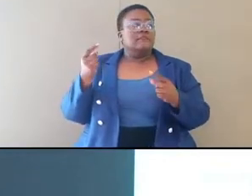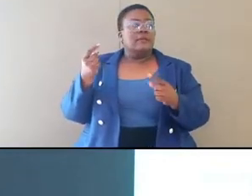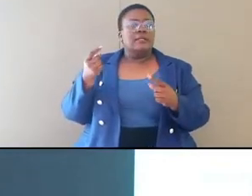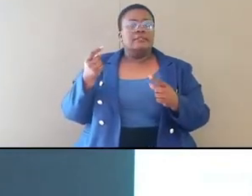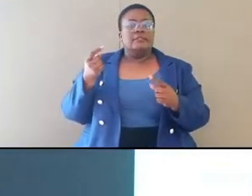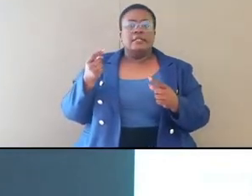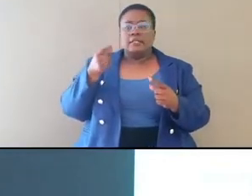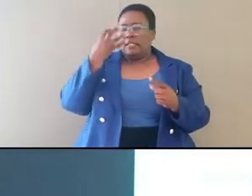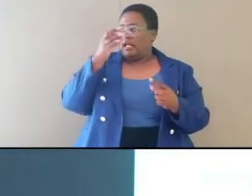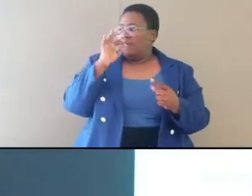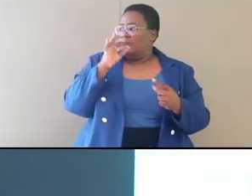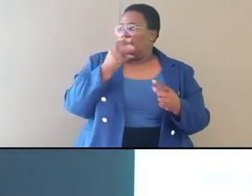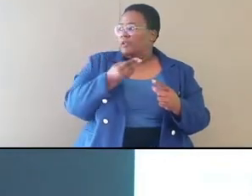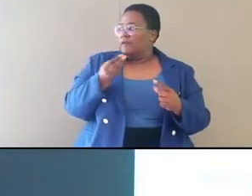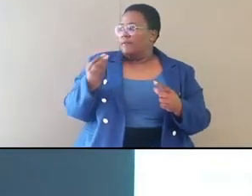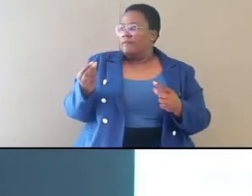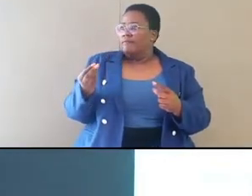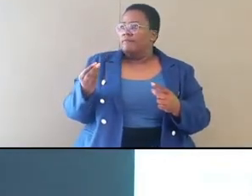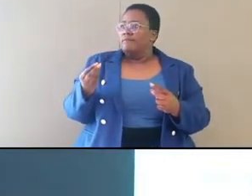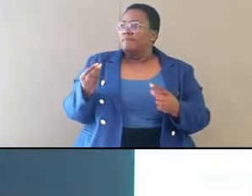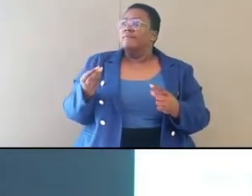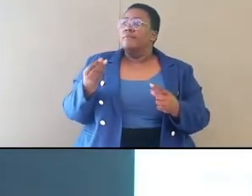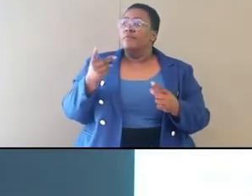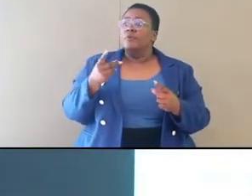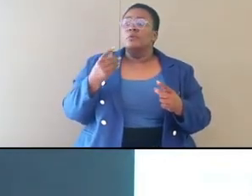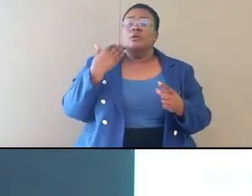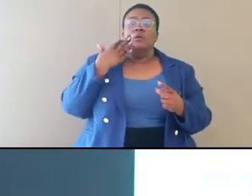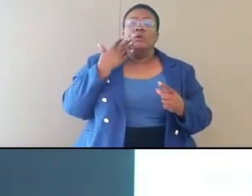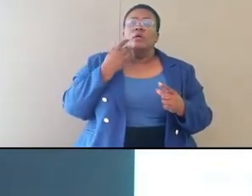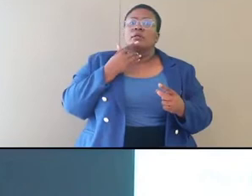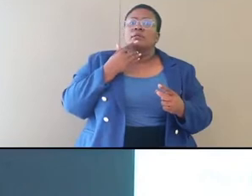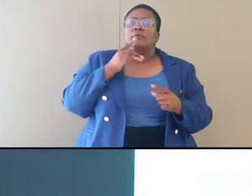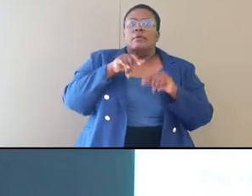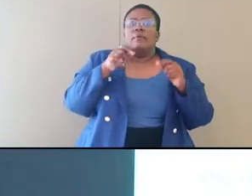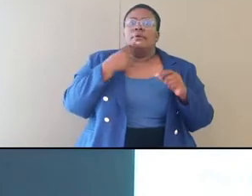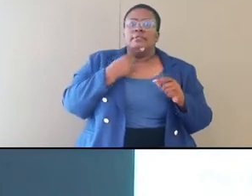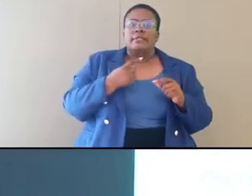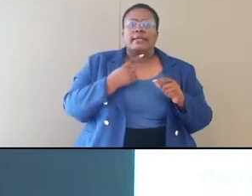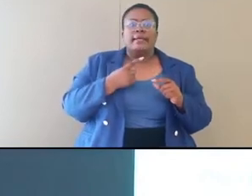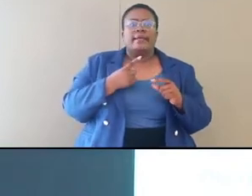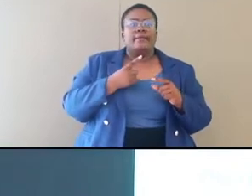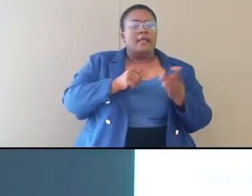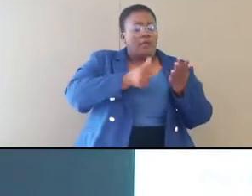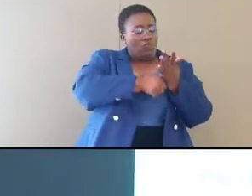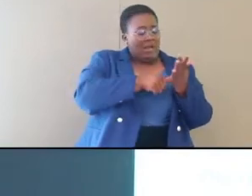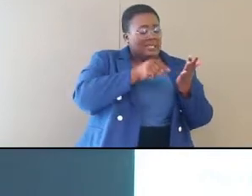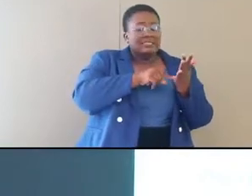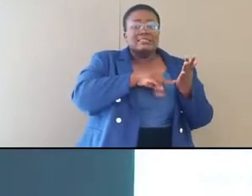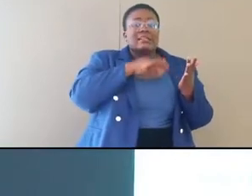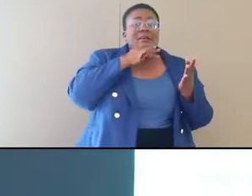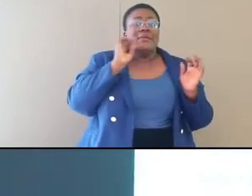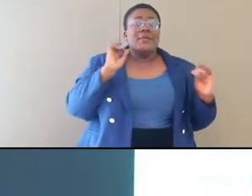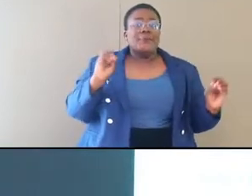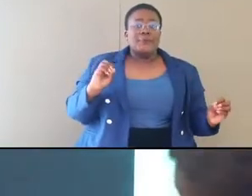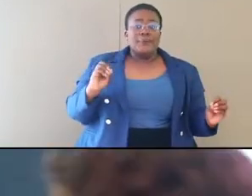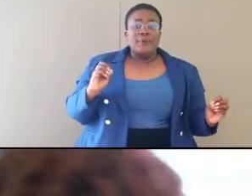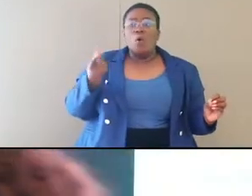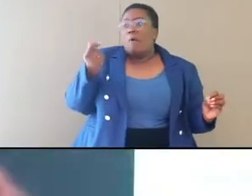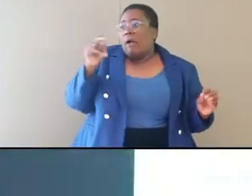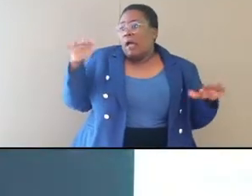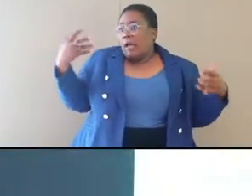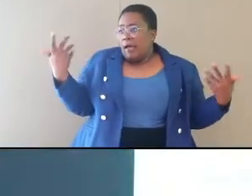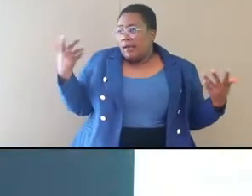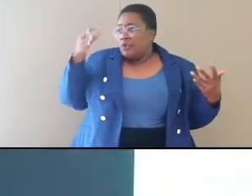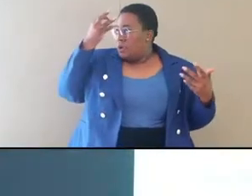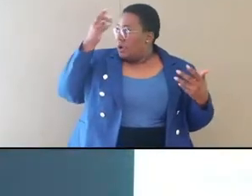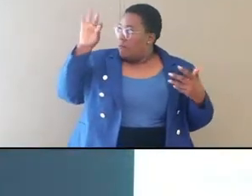when challenged that the grants are not enough or need to be expanded, is we do not have enough money. Then the state would need to